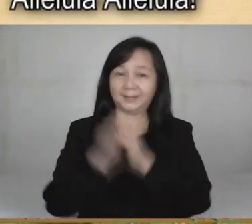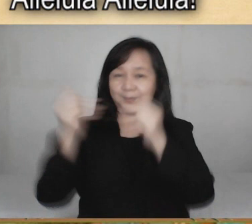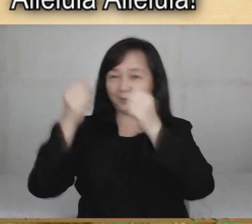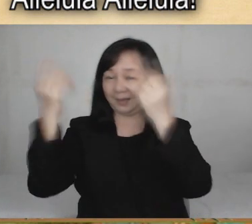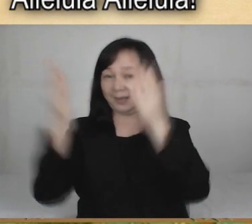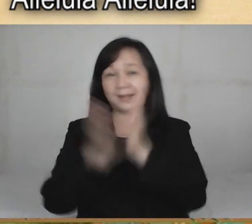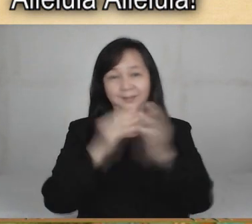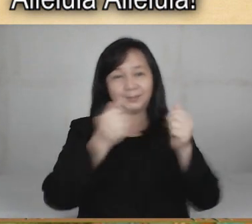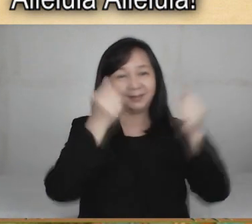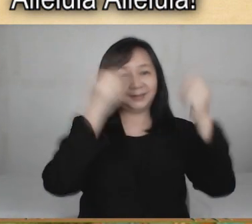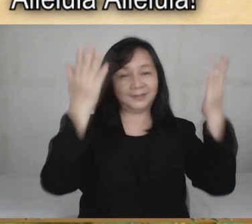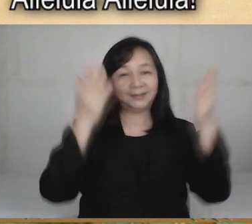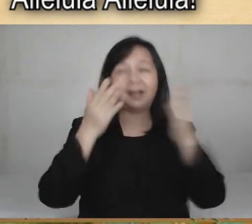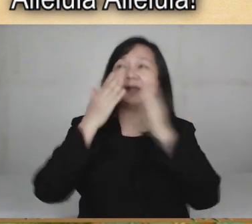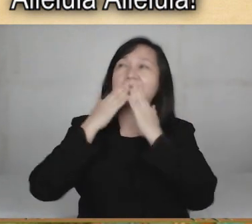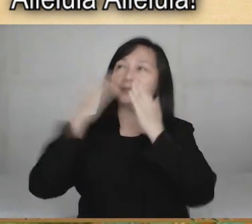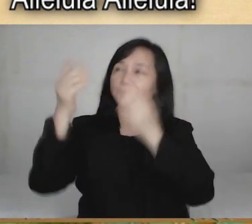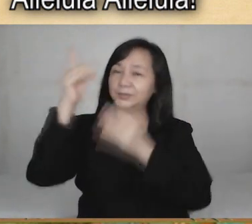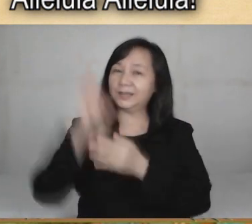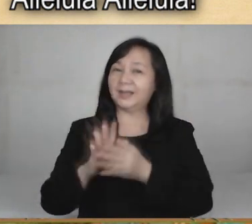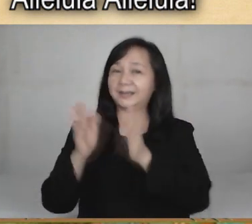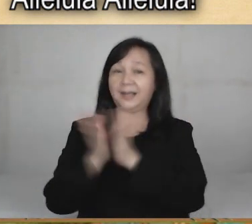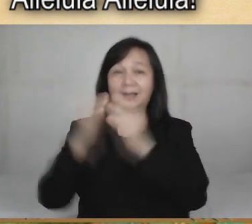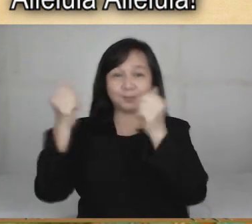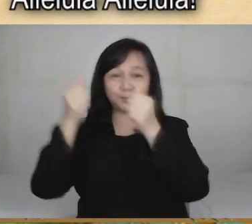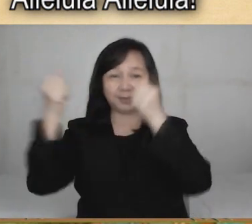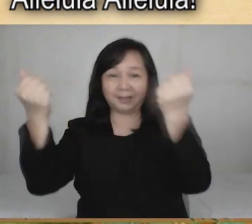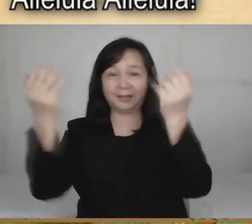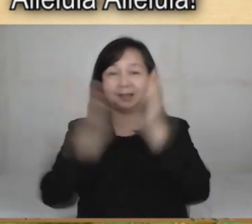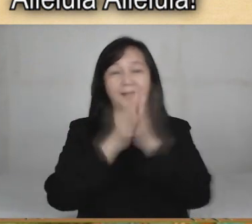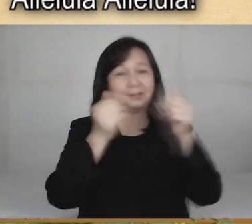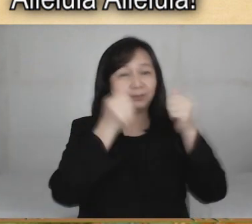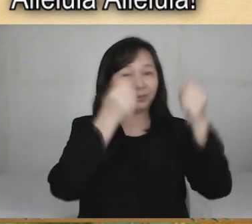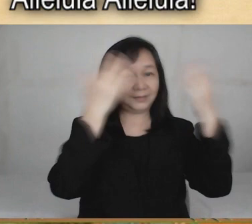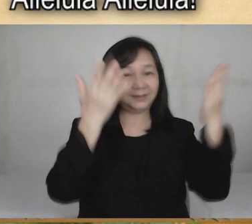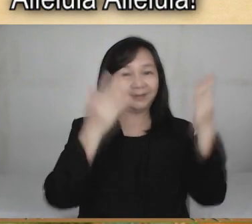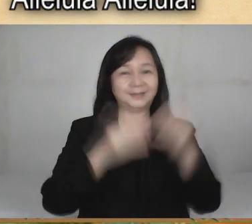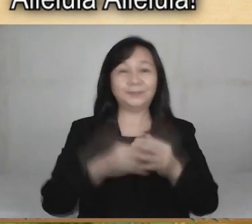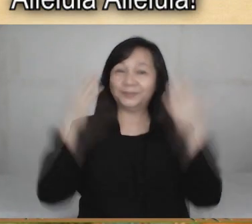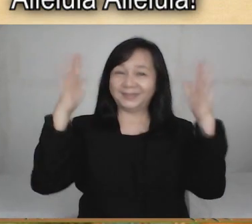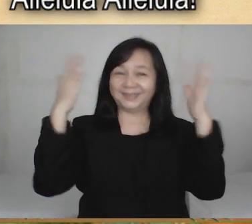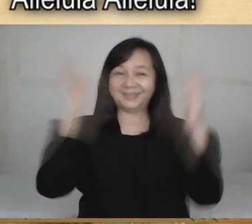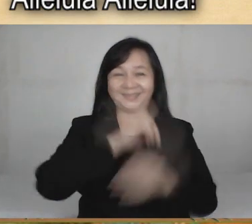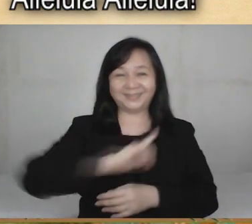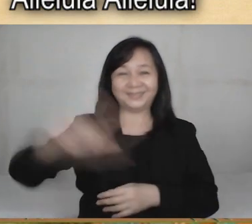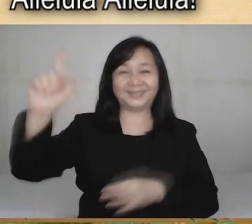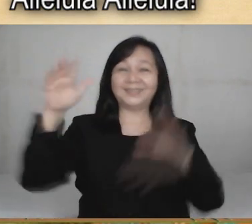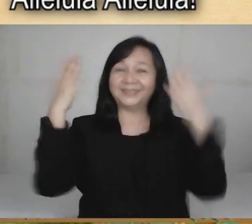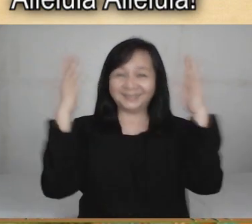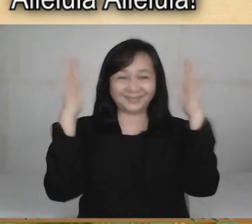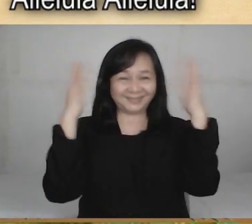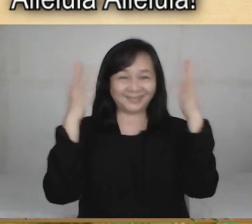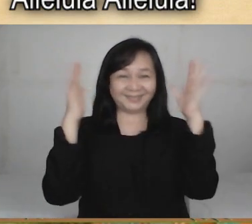another. Alleluia, alleluia. Thanks be to God. Alleluia, alleluia. Palakpakan natin ang Panginoon.